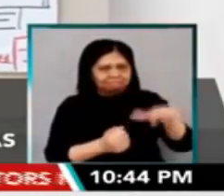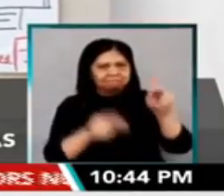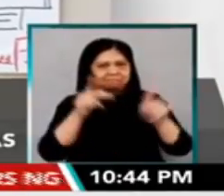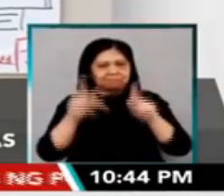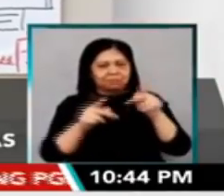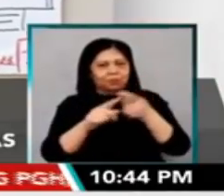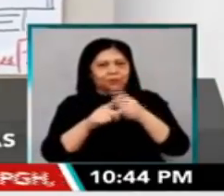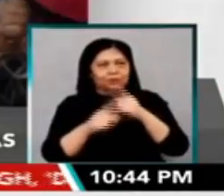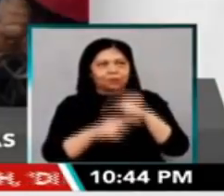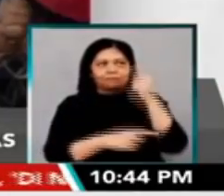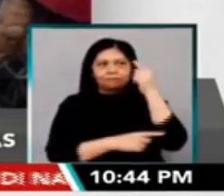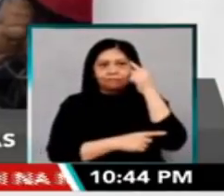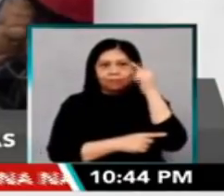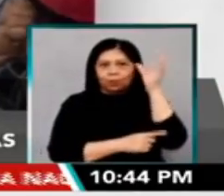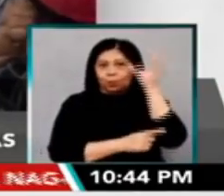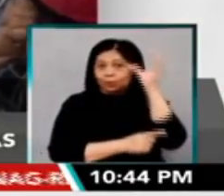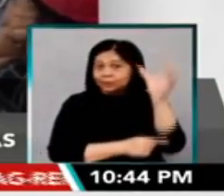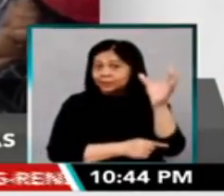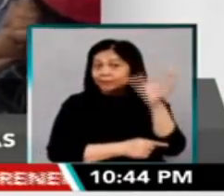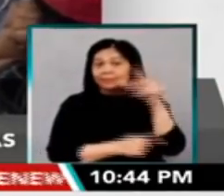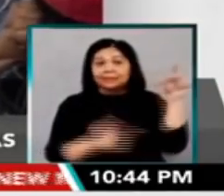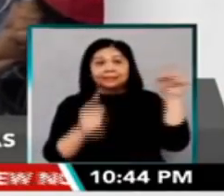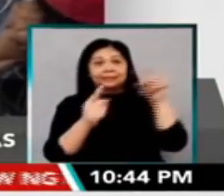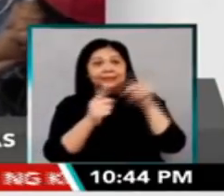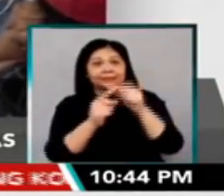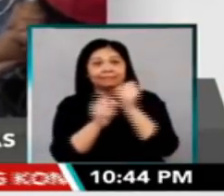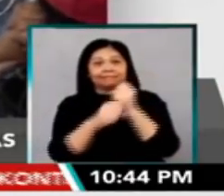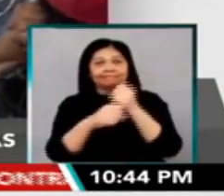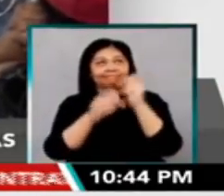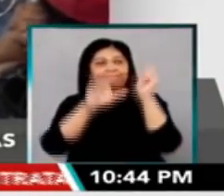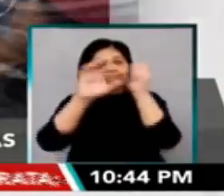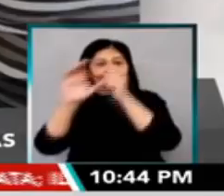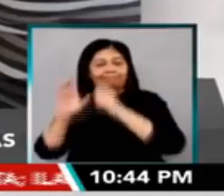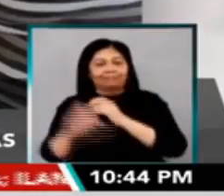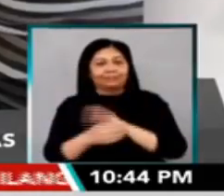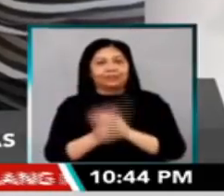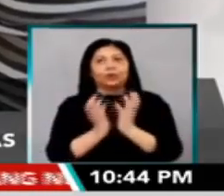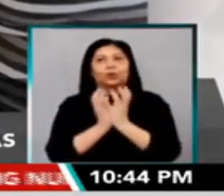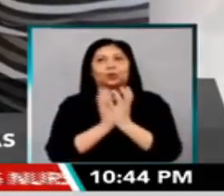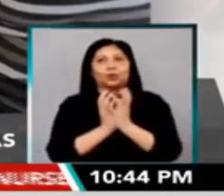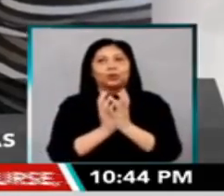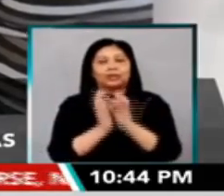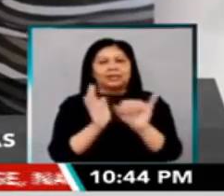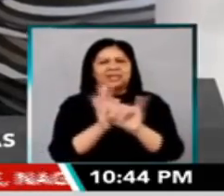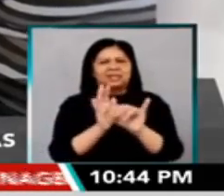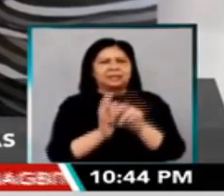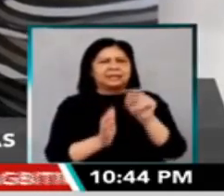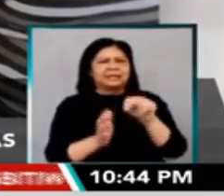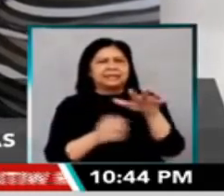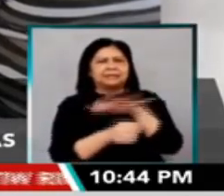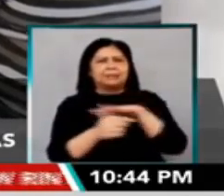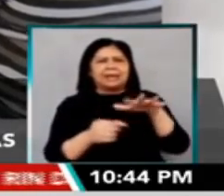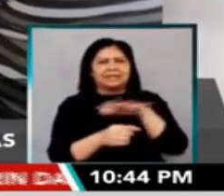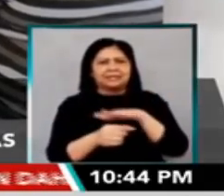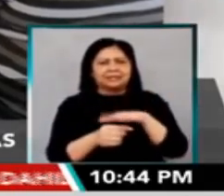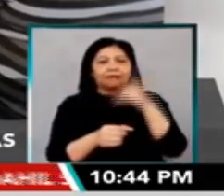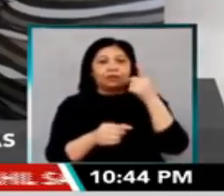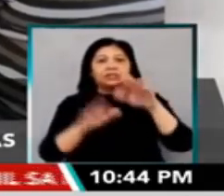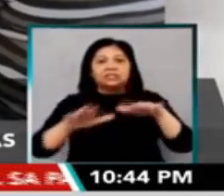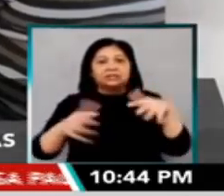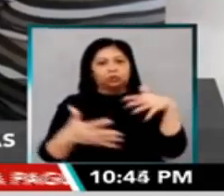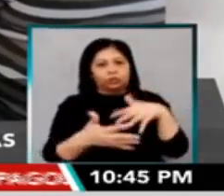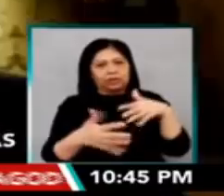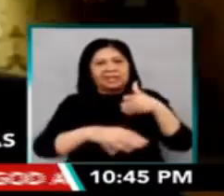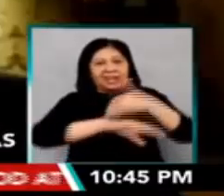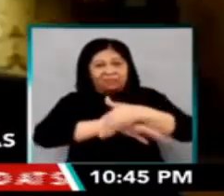ng konsepto hanggang sa pagbuo nito. The community identified that they needed a space for children to study after school and